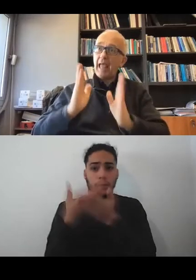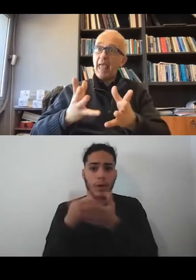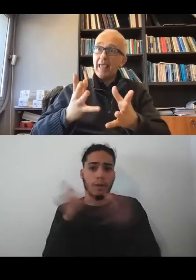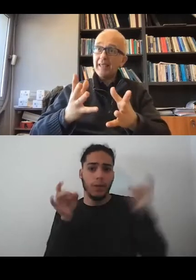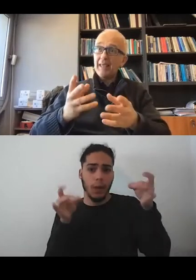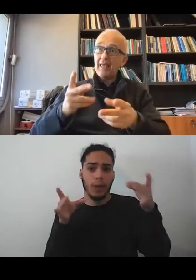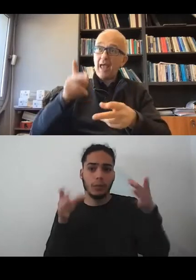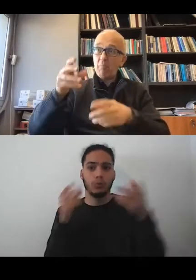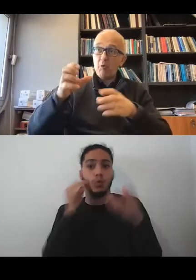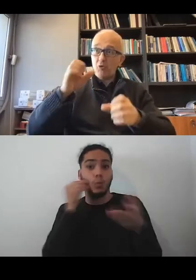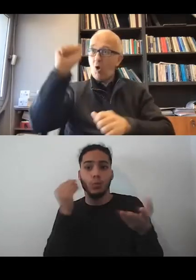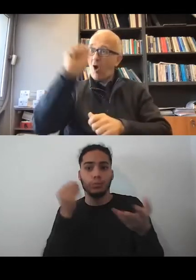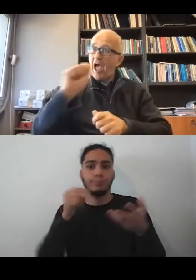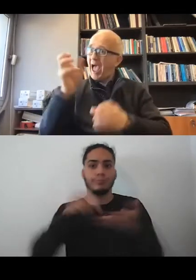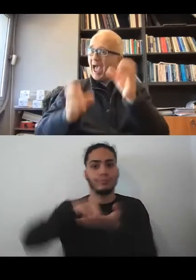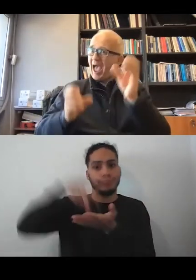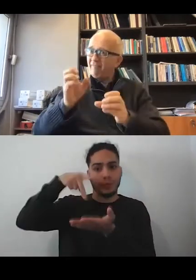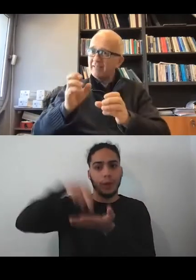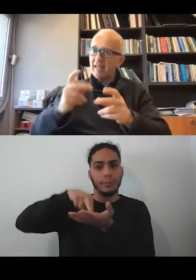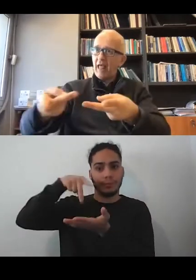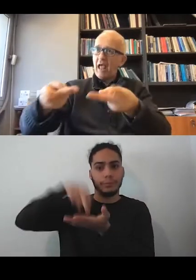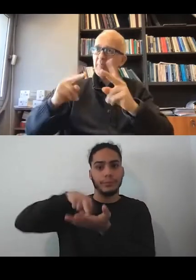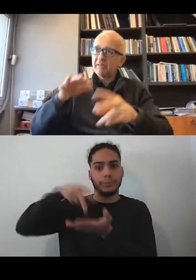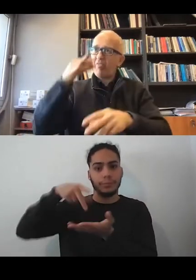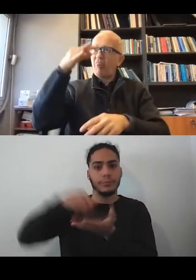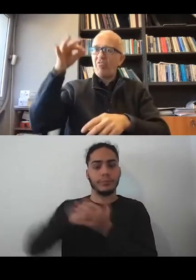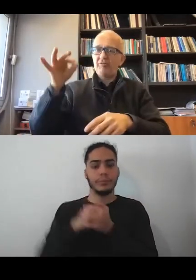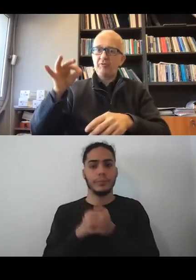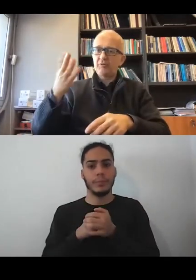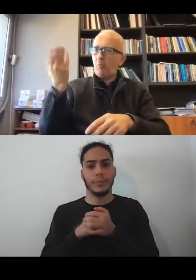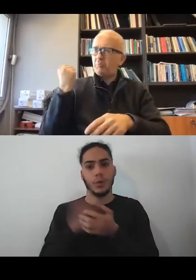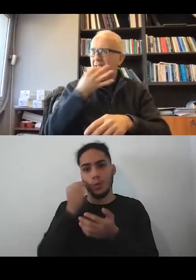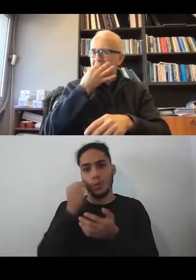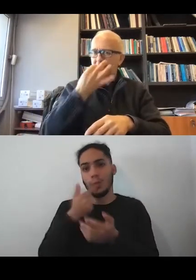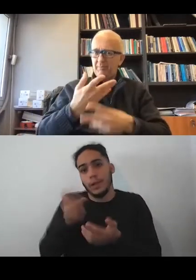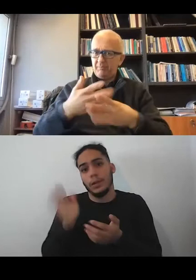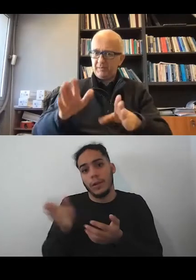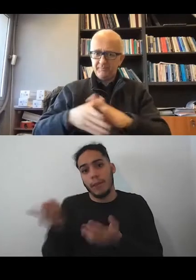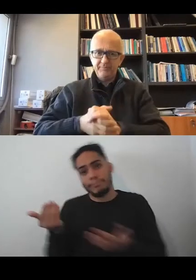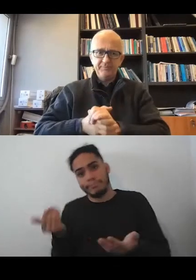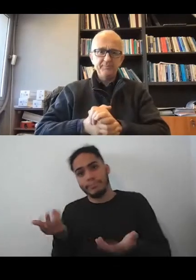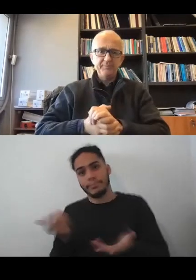avatar, as mentioned already.